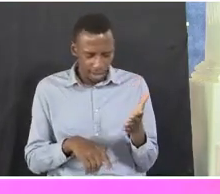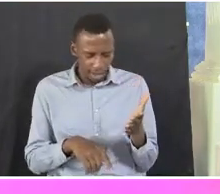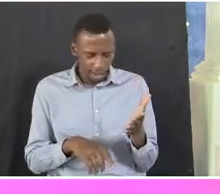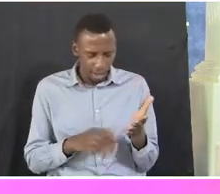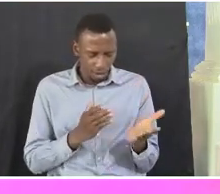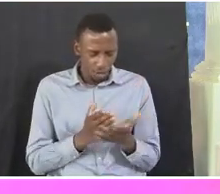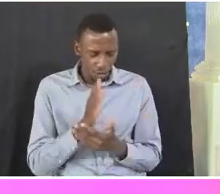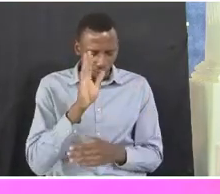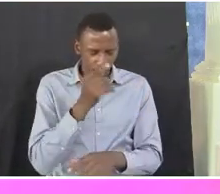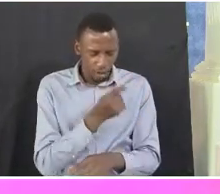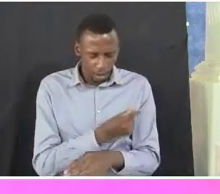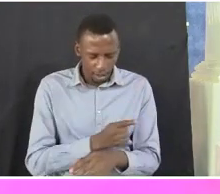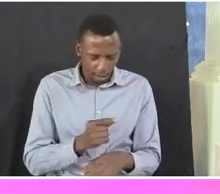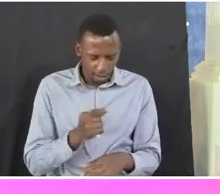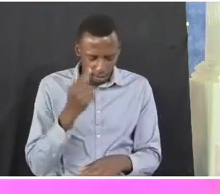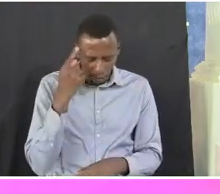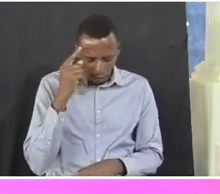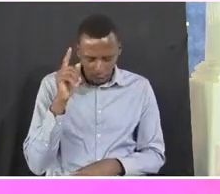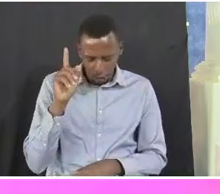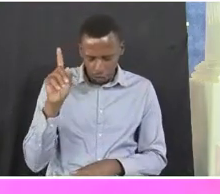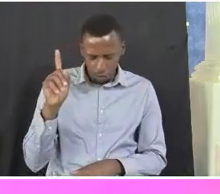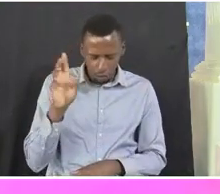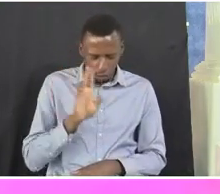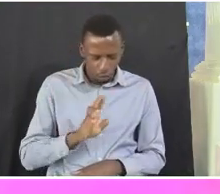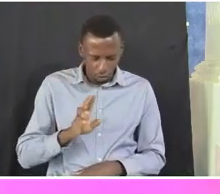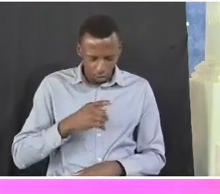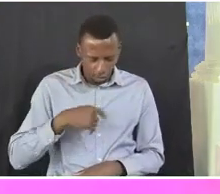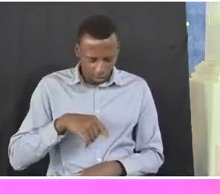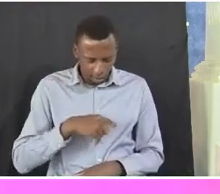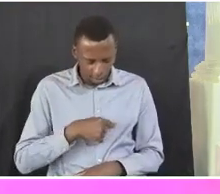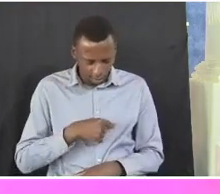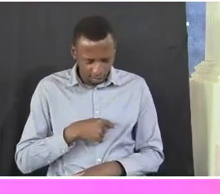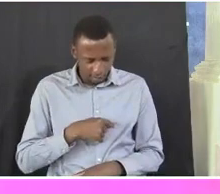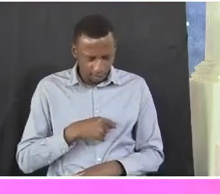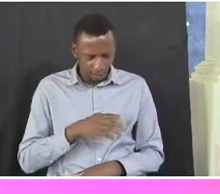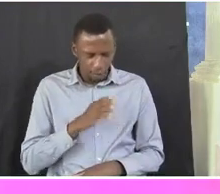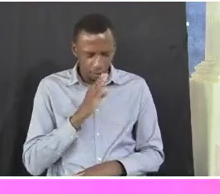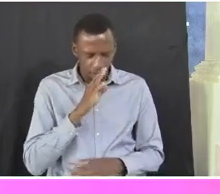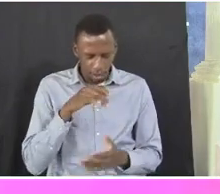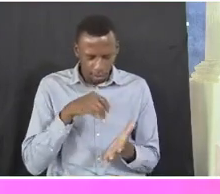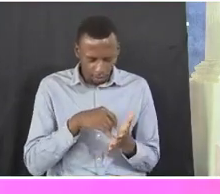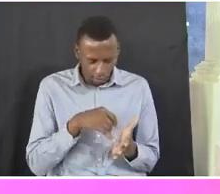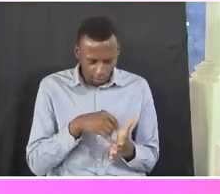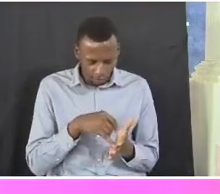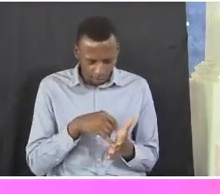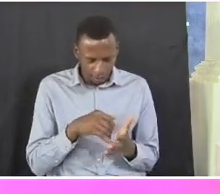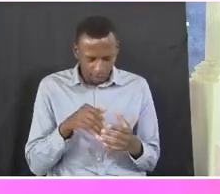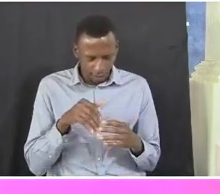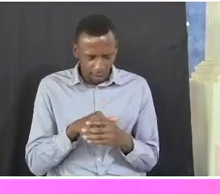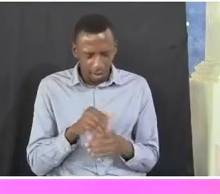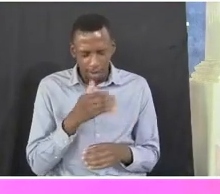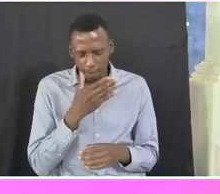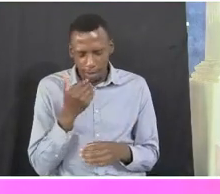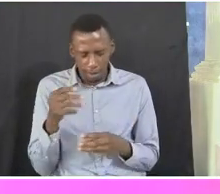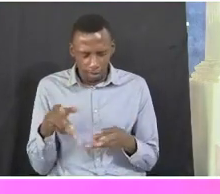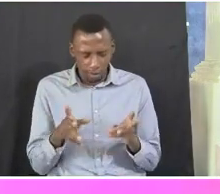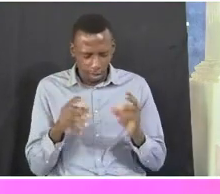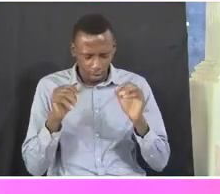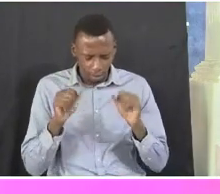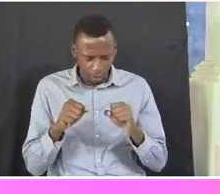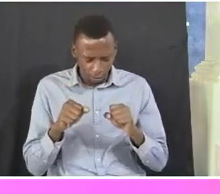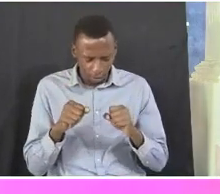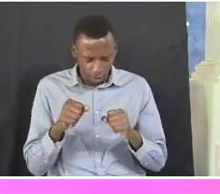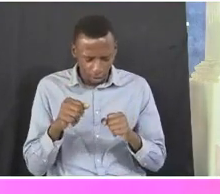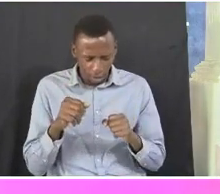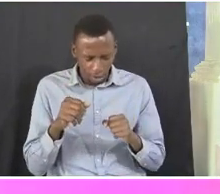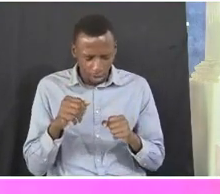grace, in order for you to use us in getting involved in the best way possible for